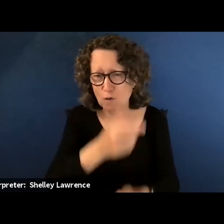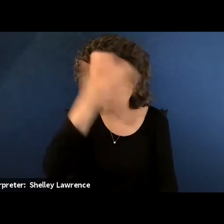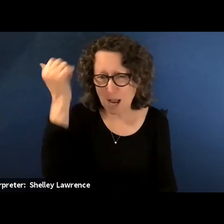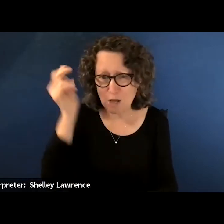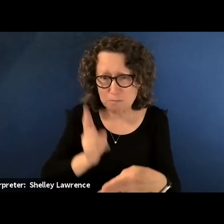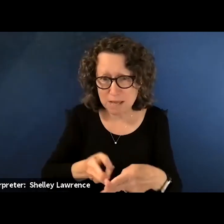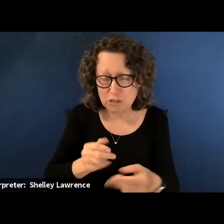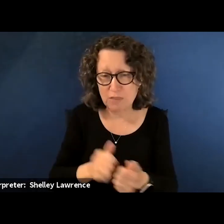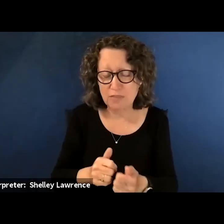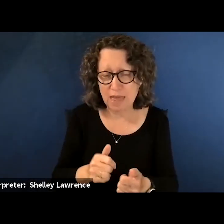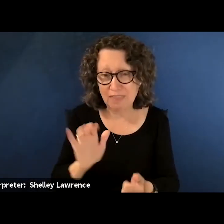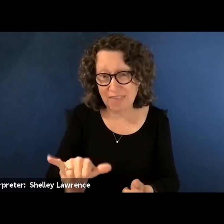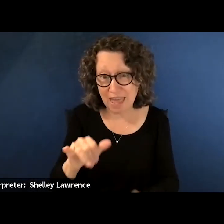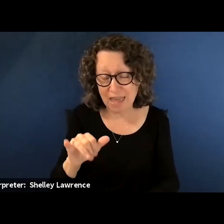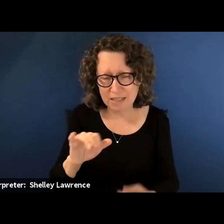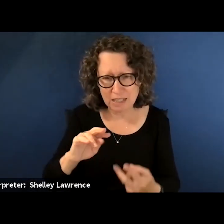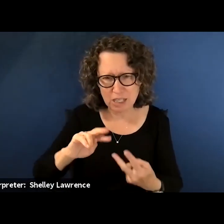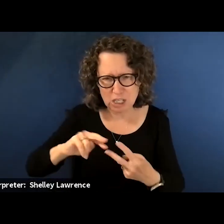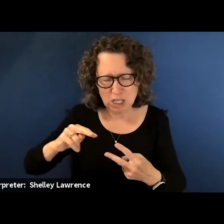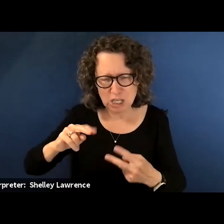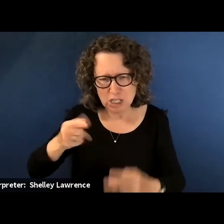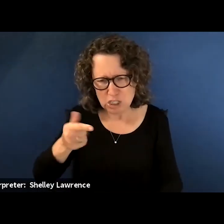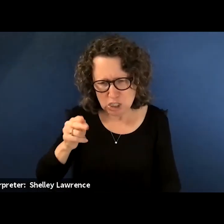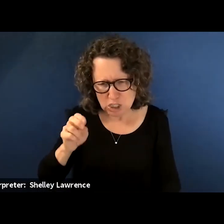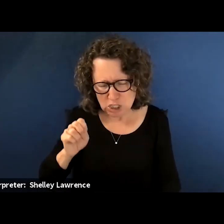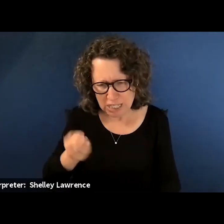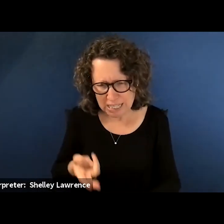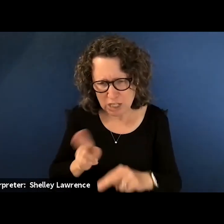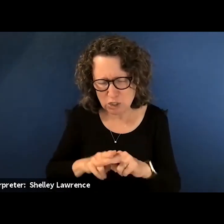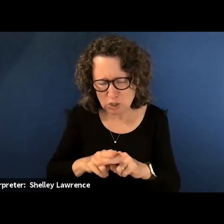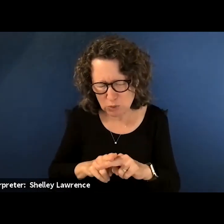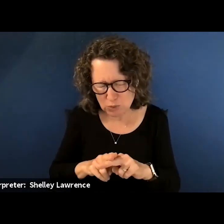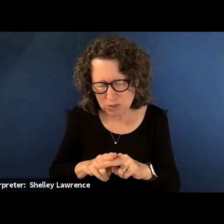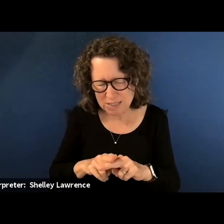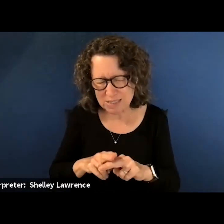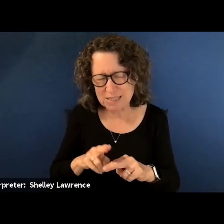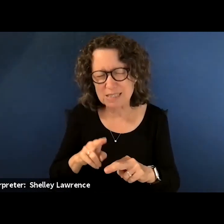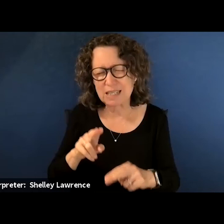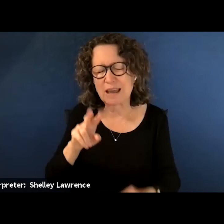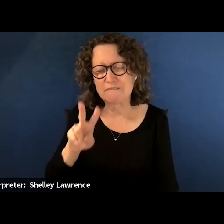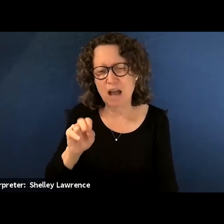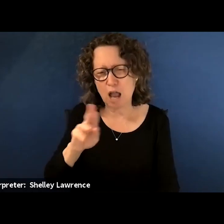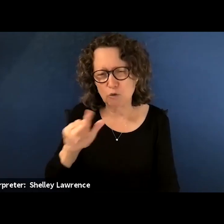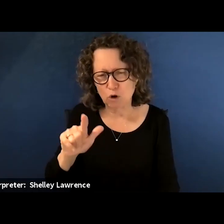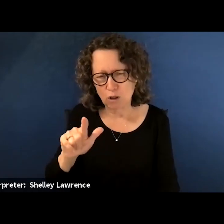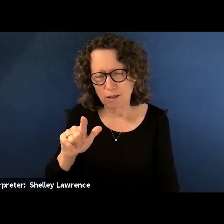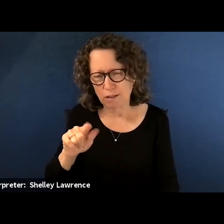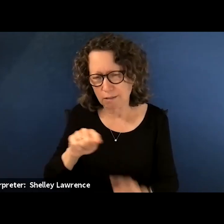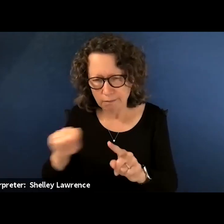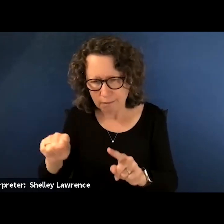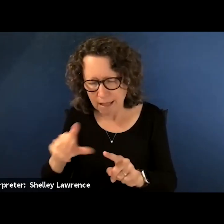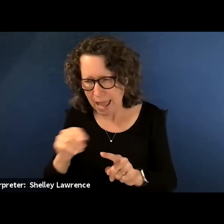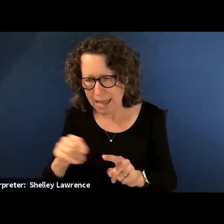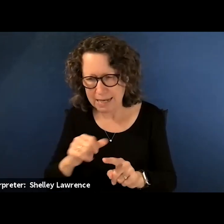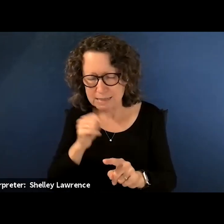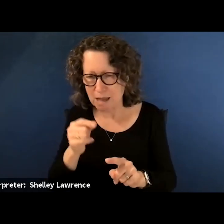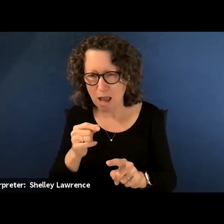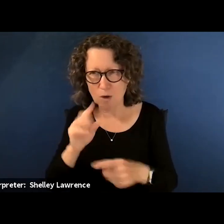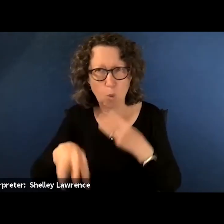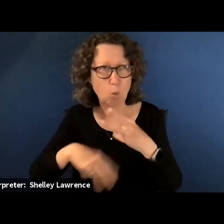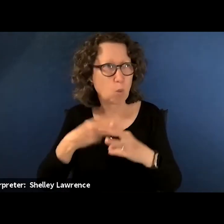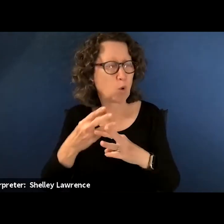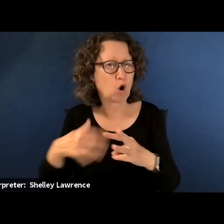that vaccine-induced enhancement of viral infections is a well-known and